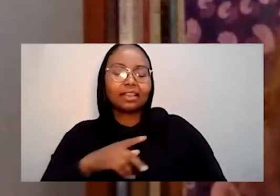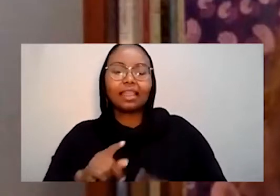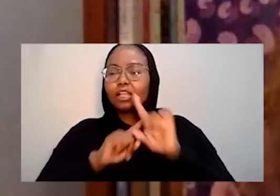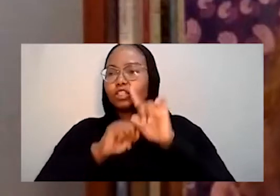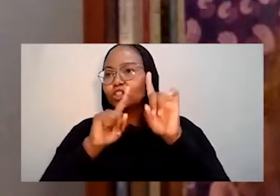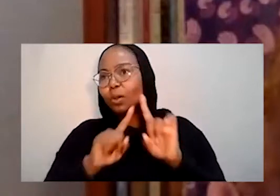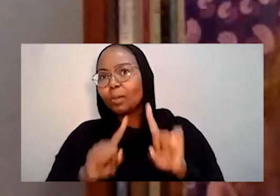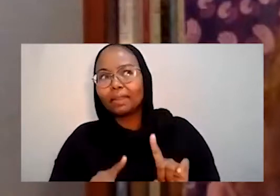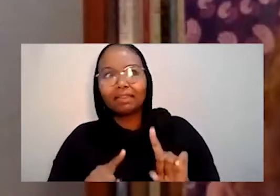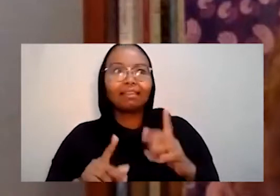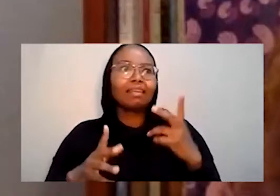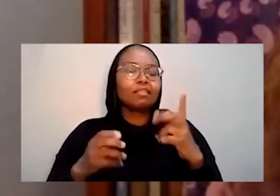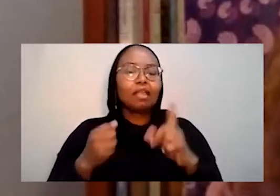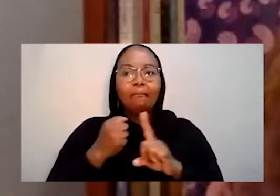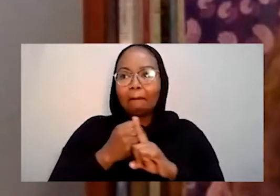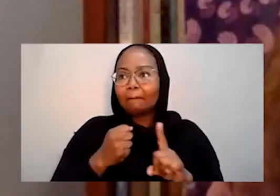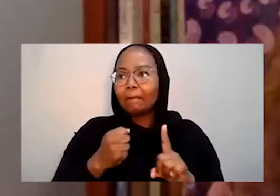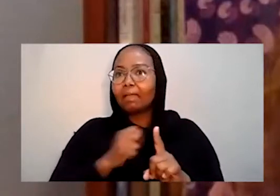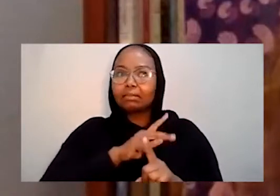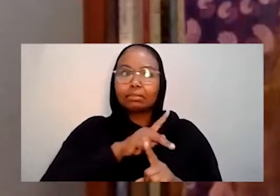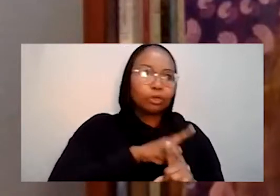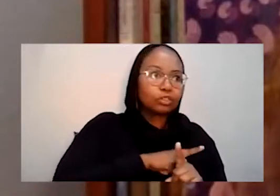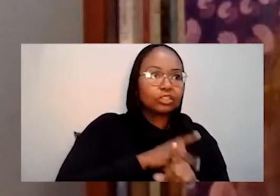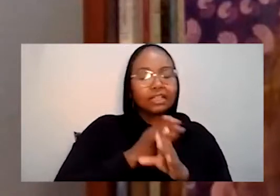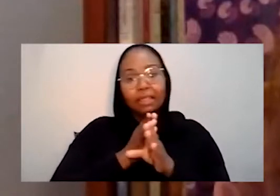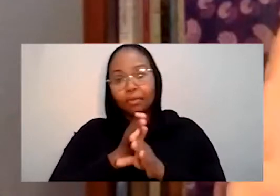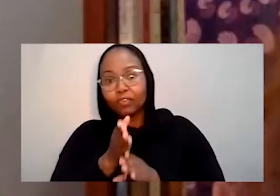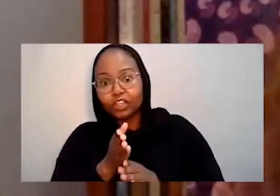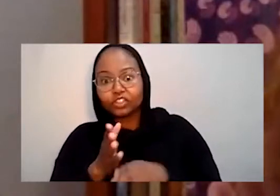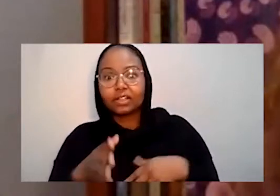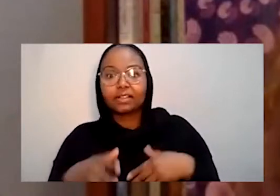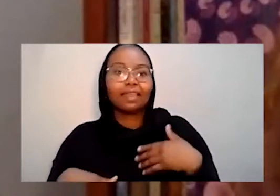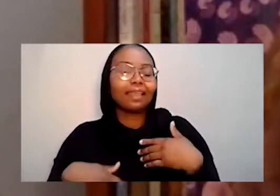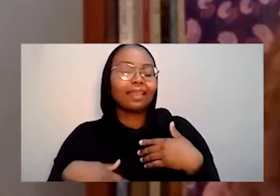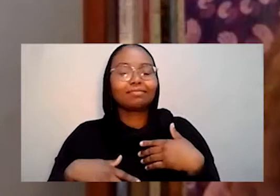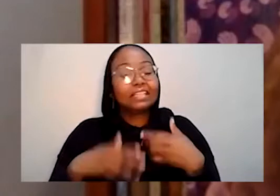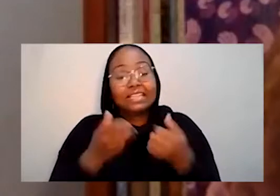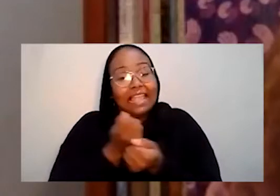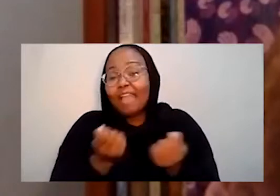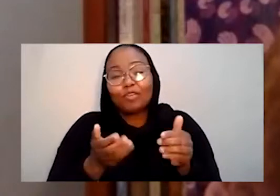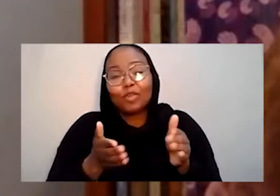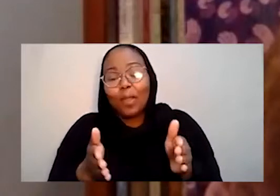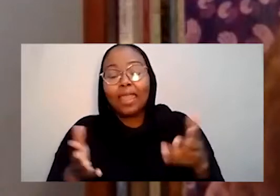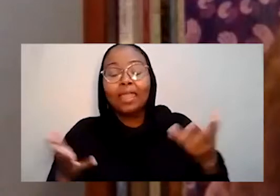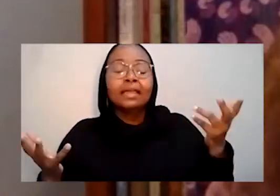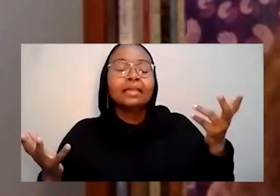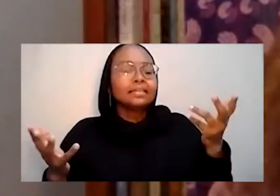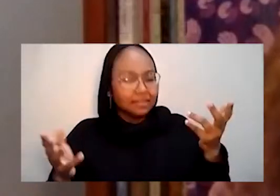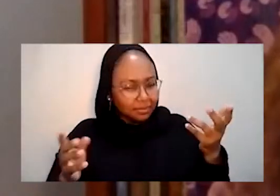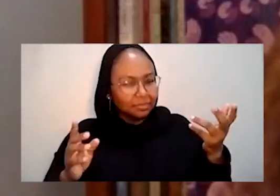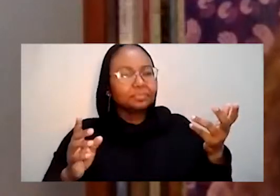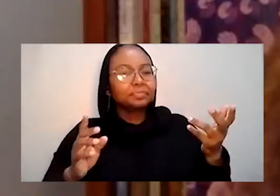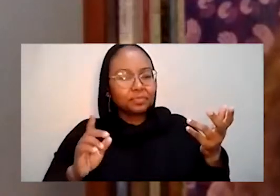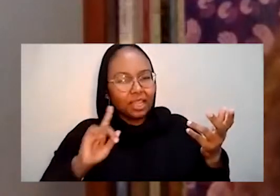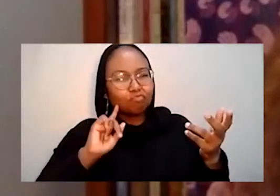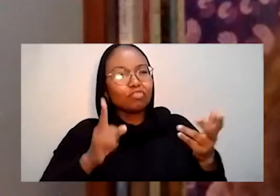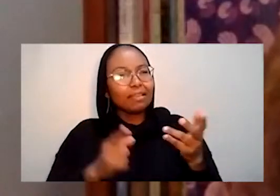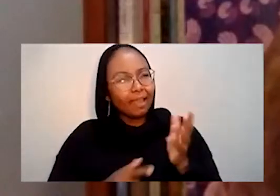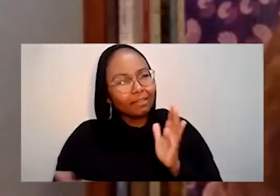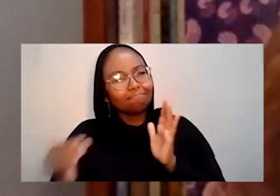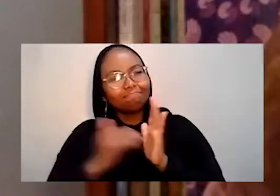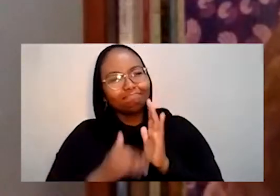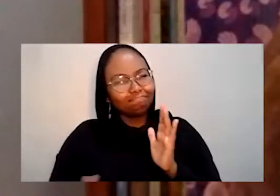of the sisterhood, personally and professionally and in every way, but it just constantly